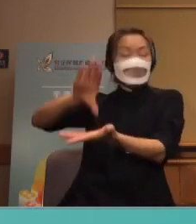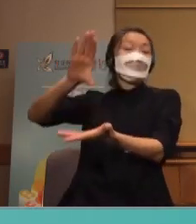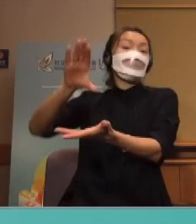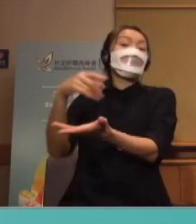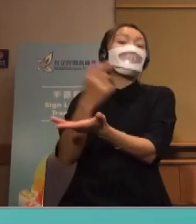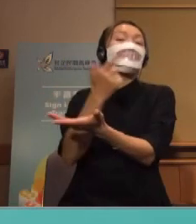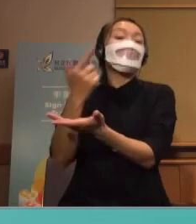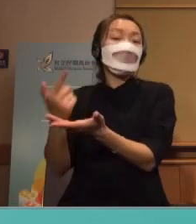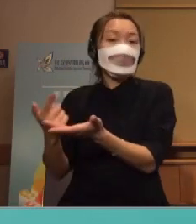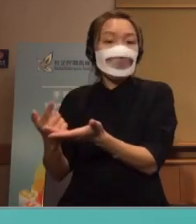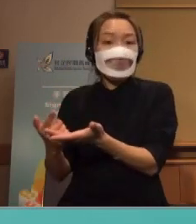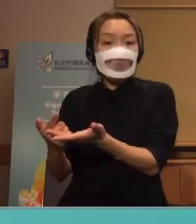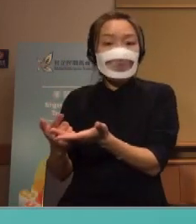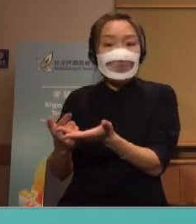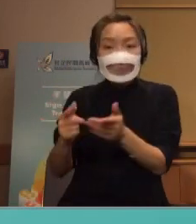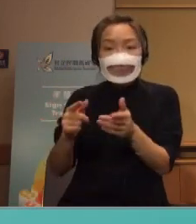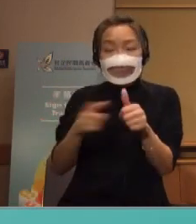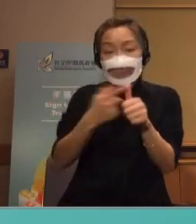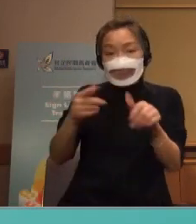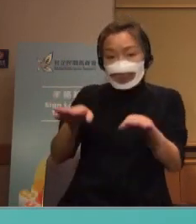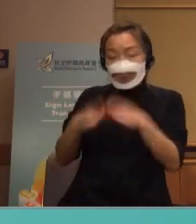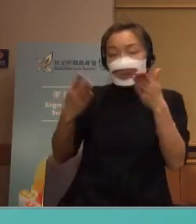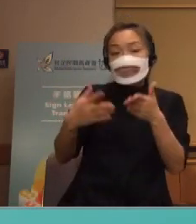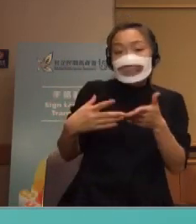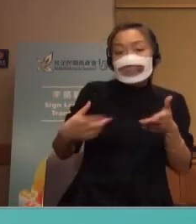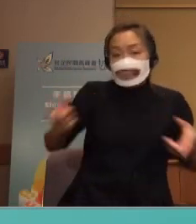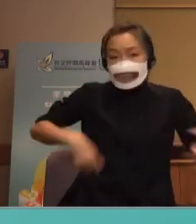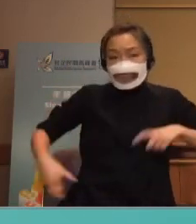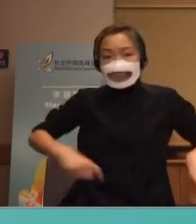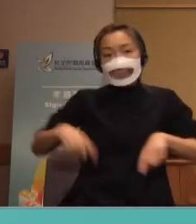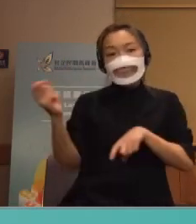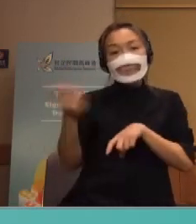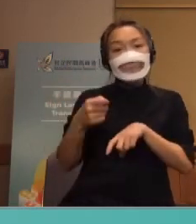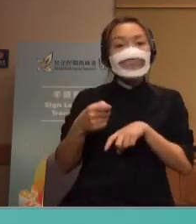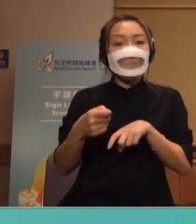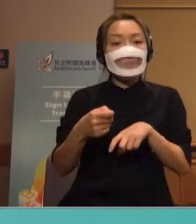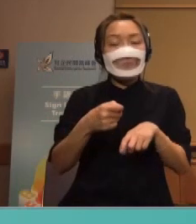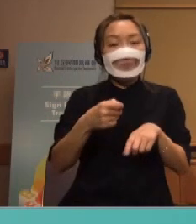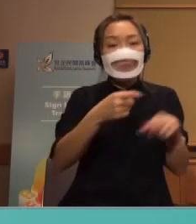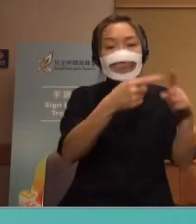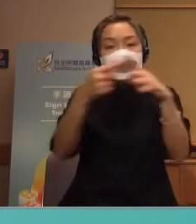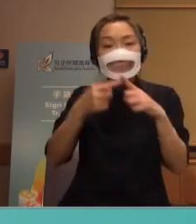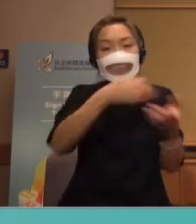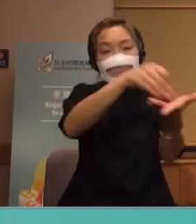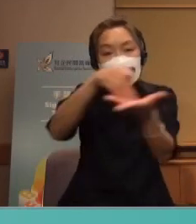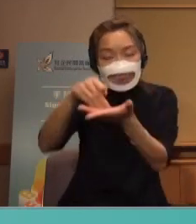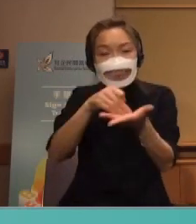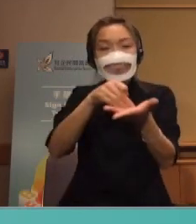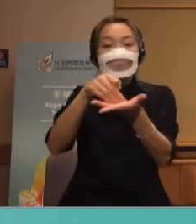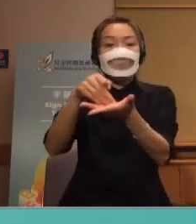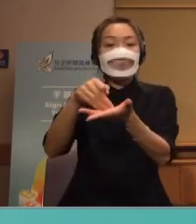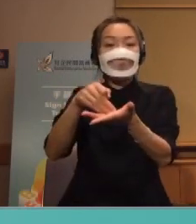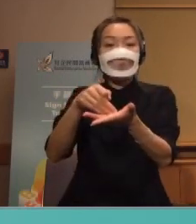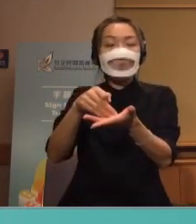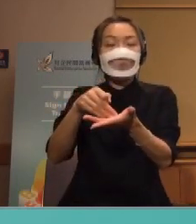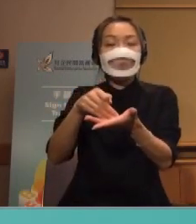fast. So I think in some ways that has been one of the key enablers of actually adoption. And now we're in this